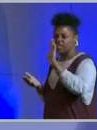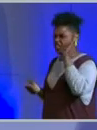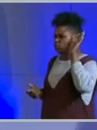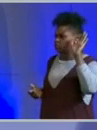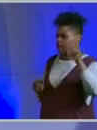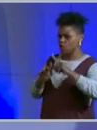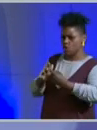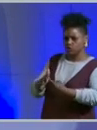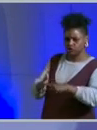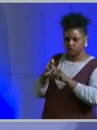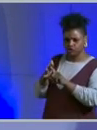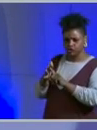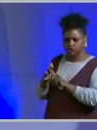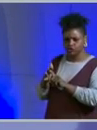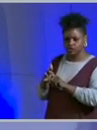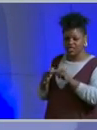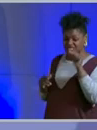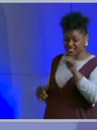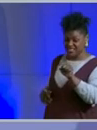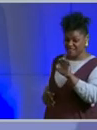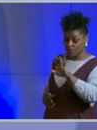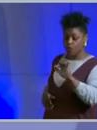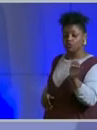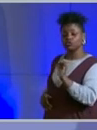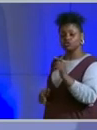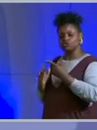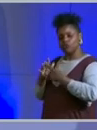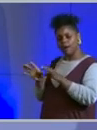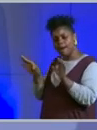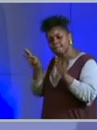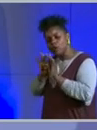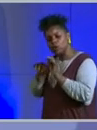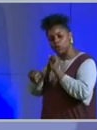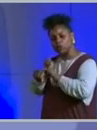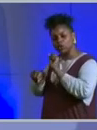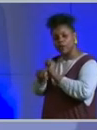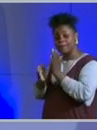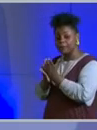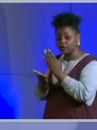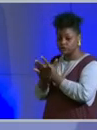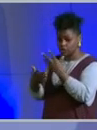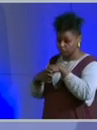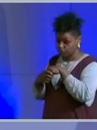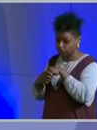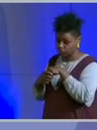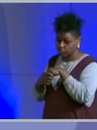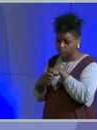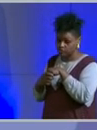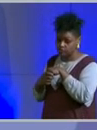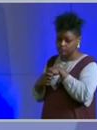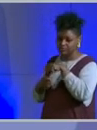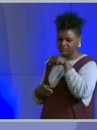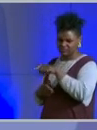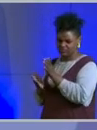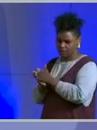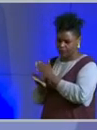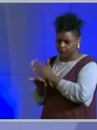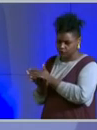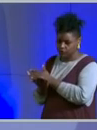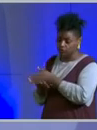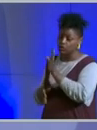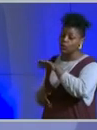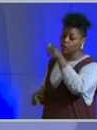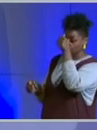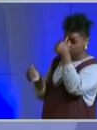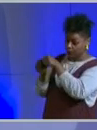well. This February, we also start the important work of our budget engagement. This budget, remember I